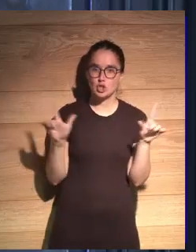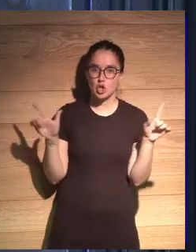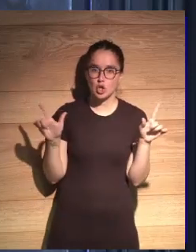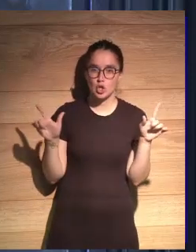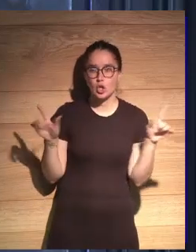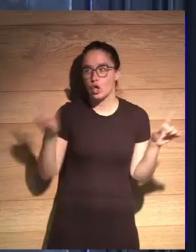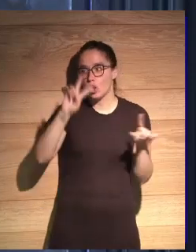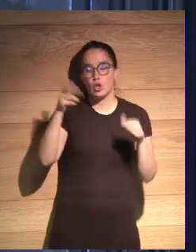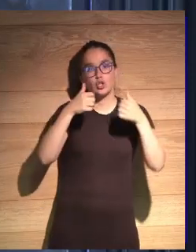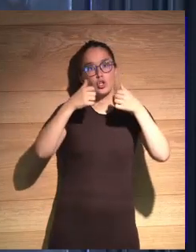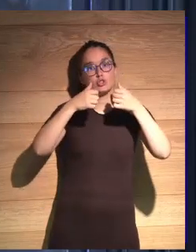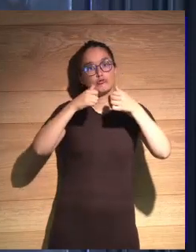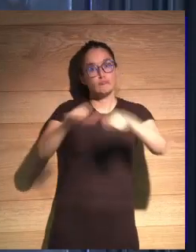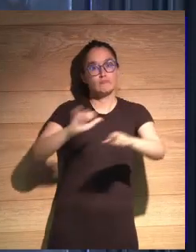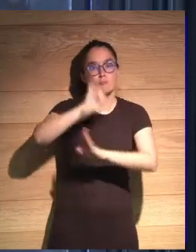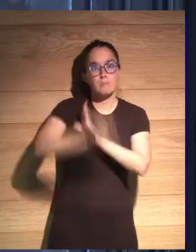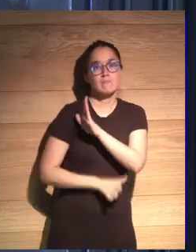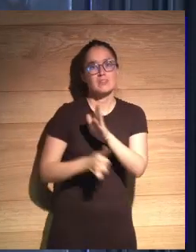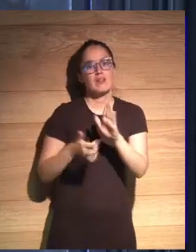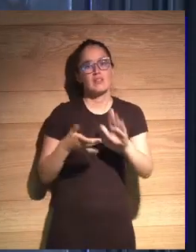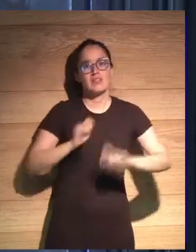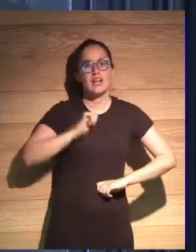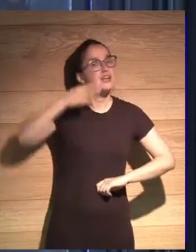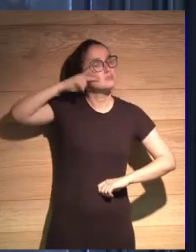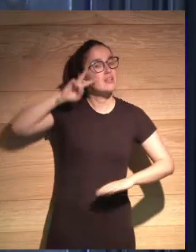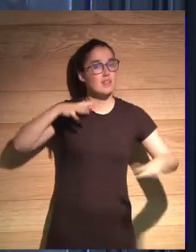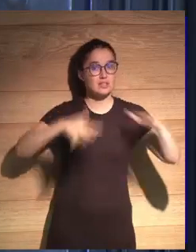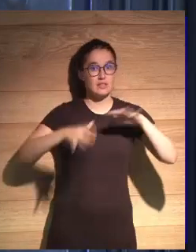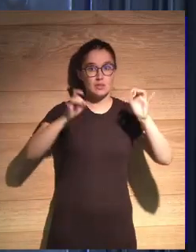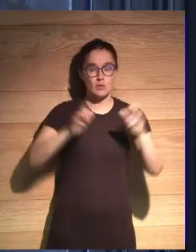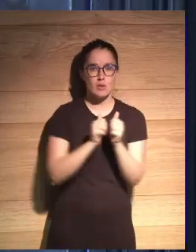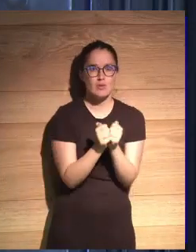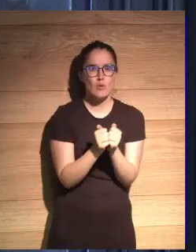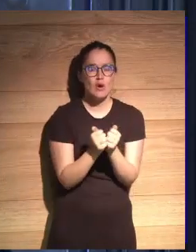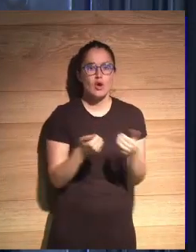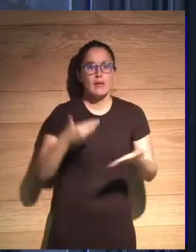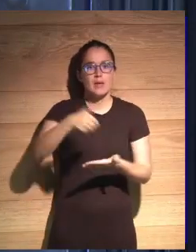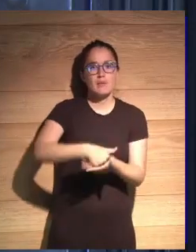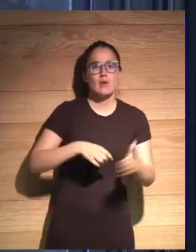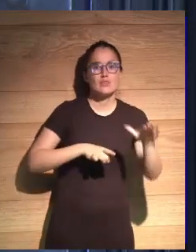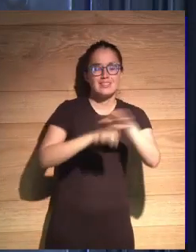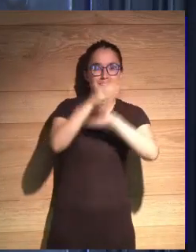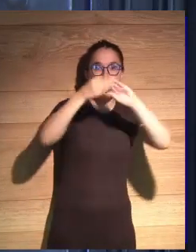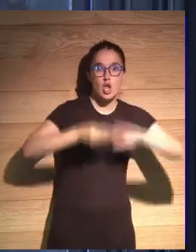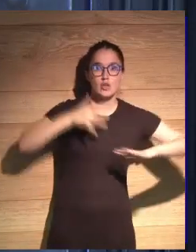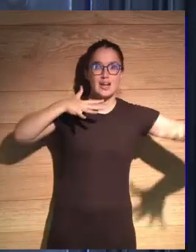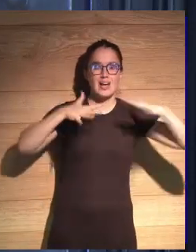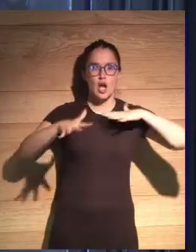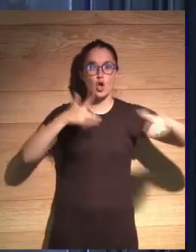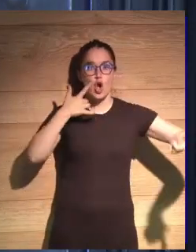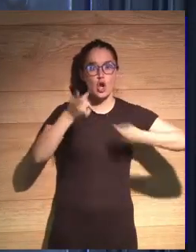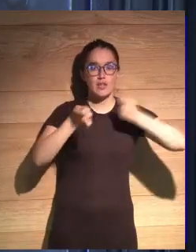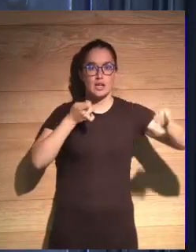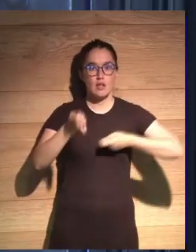like the frame of the TV set, and some that foster active actions,